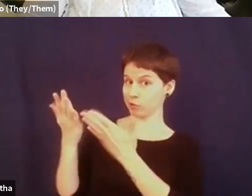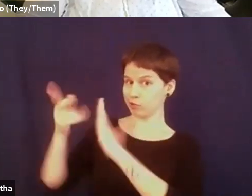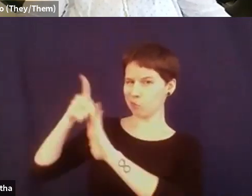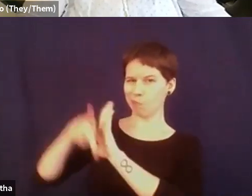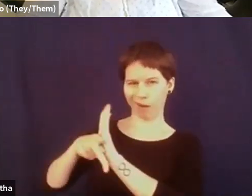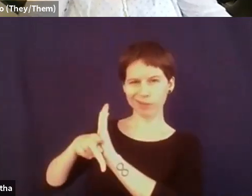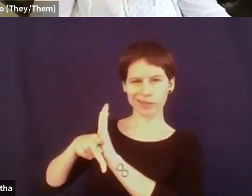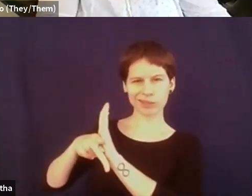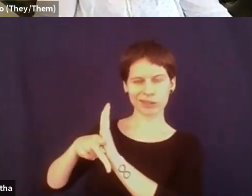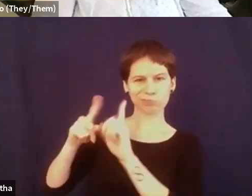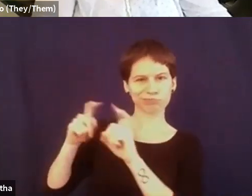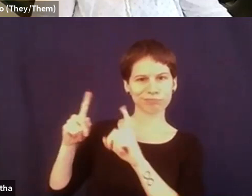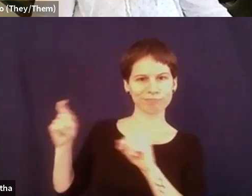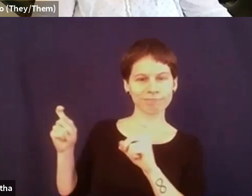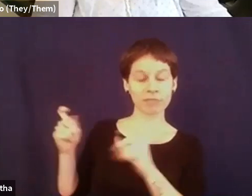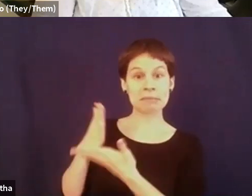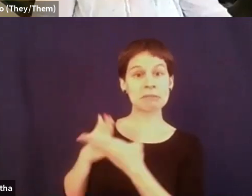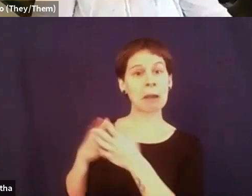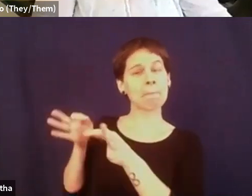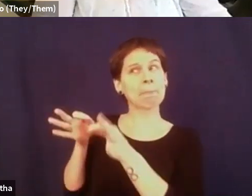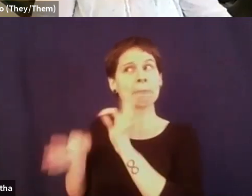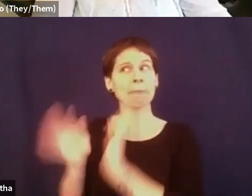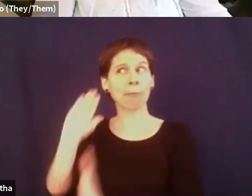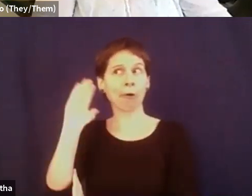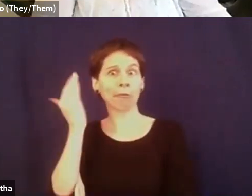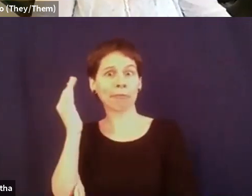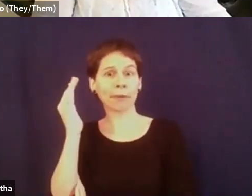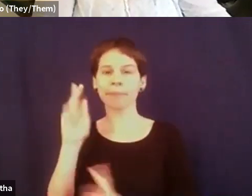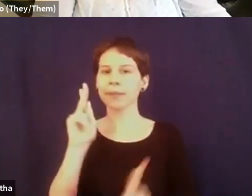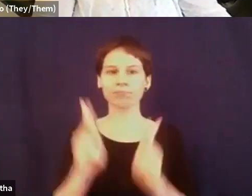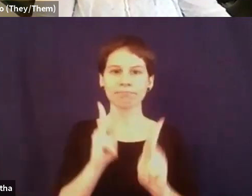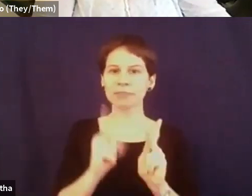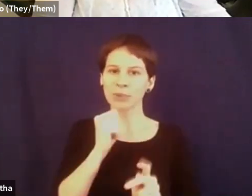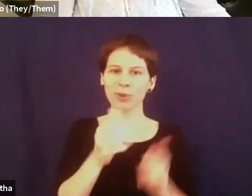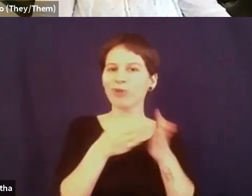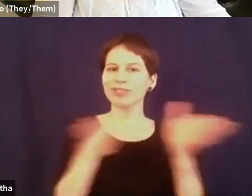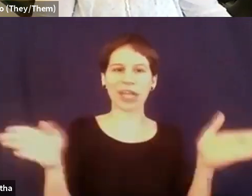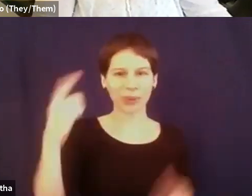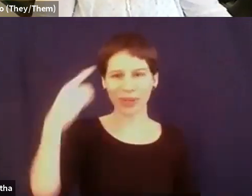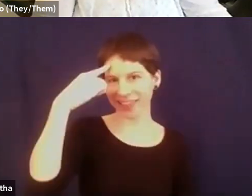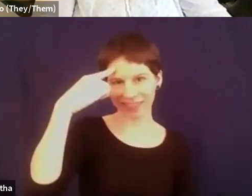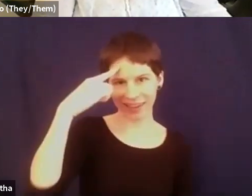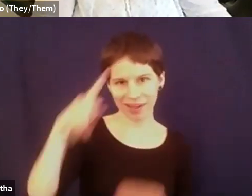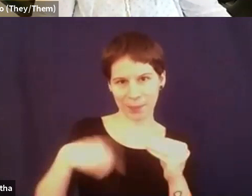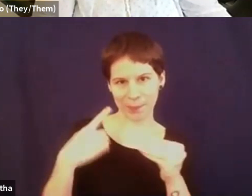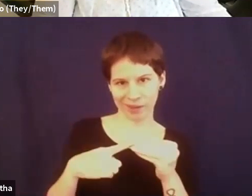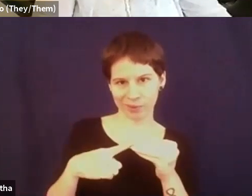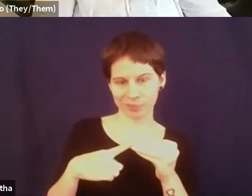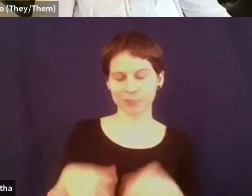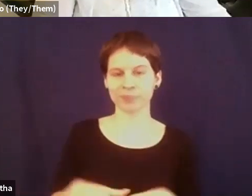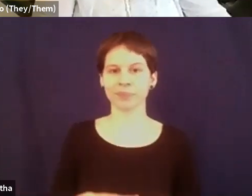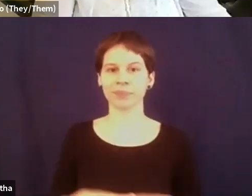things. And some of them seem simple, but it's stuff that people don't generally think about. You know, really, if you